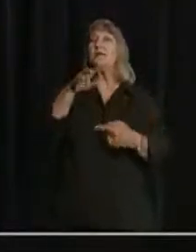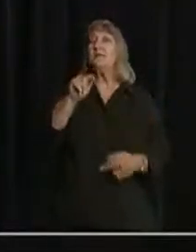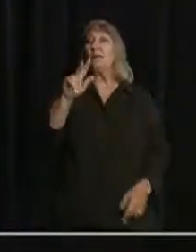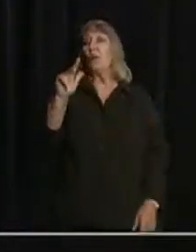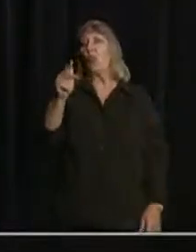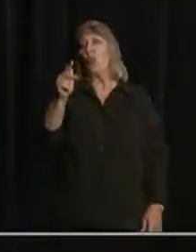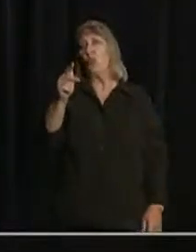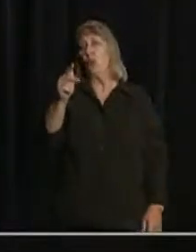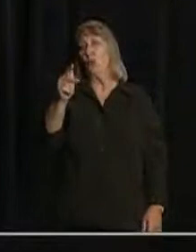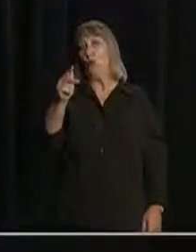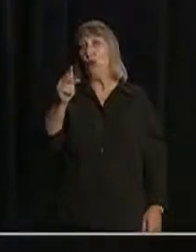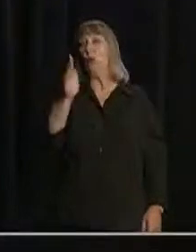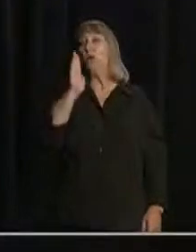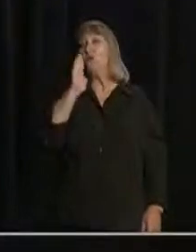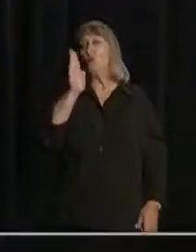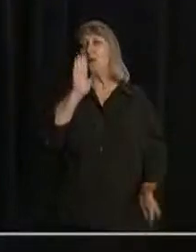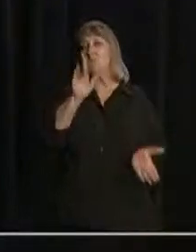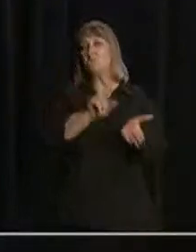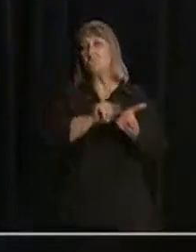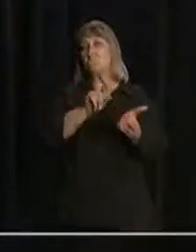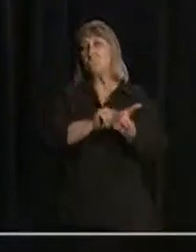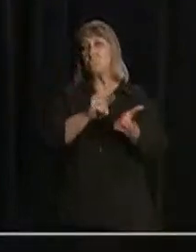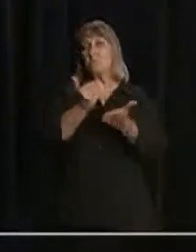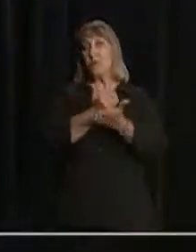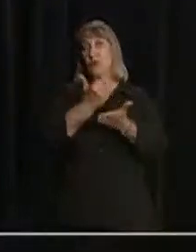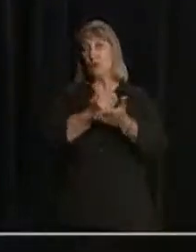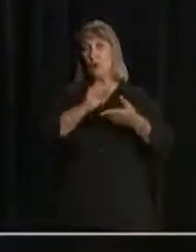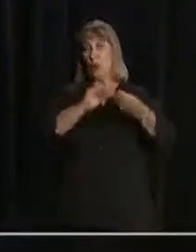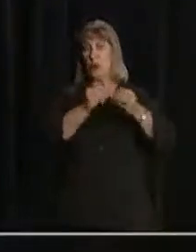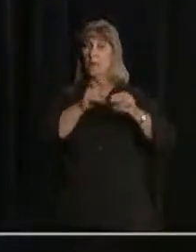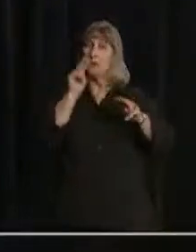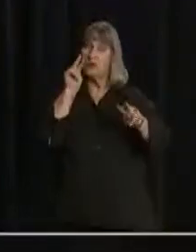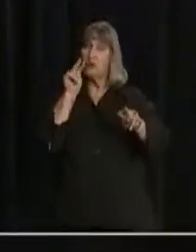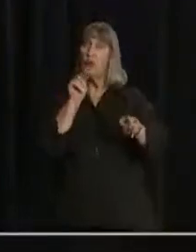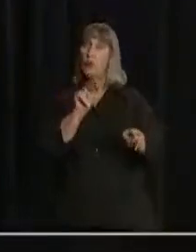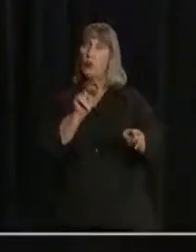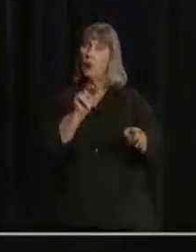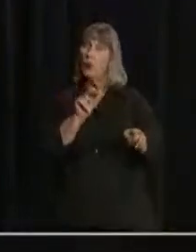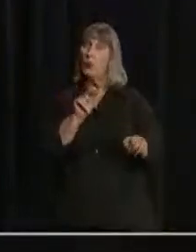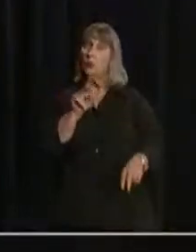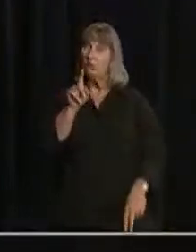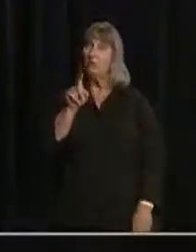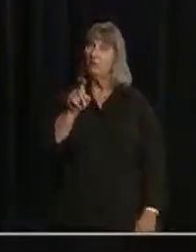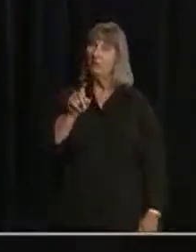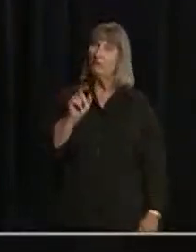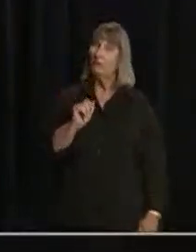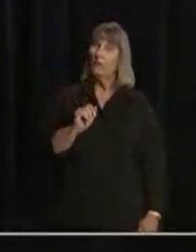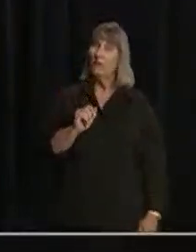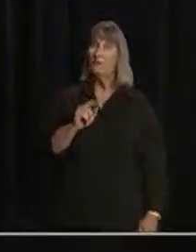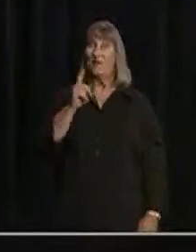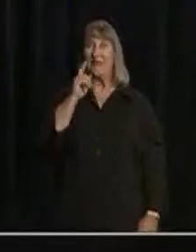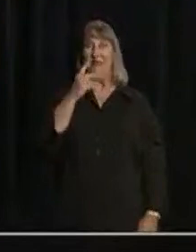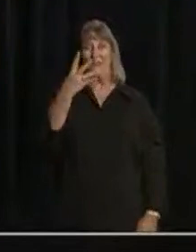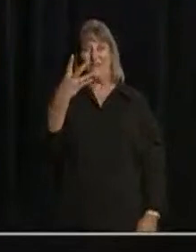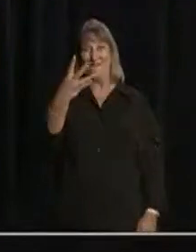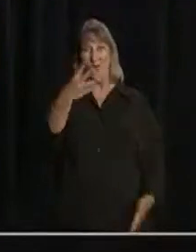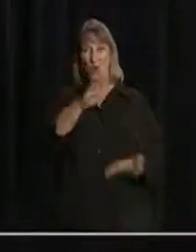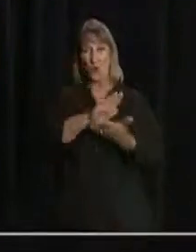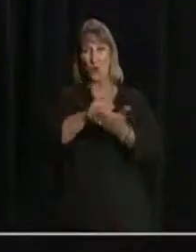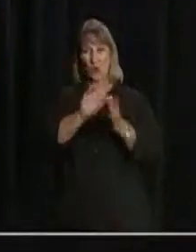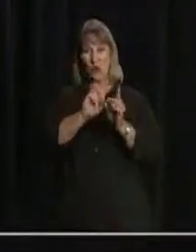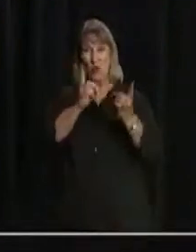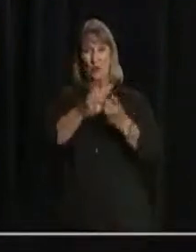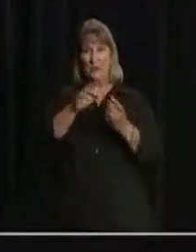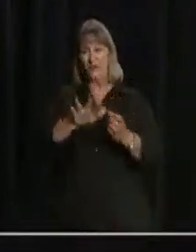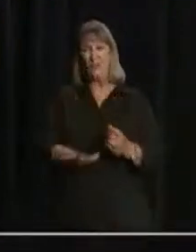be coming out. That'll be something you probably want to be careful and take a look at. I think there's 4 school districts around the state